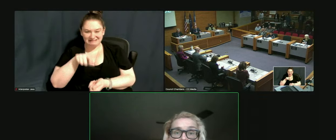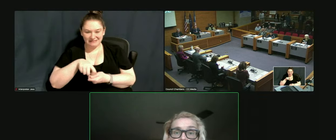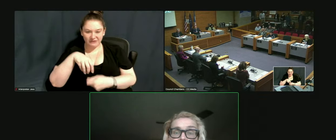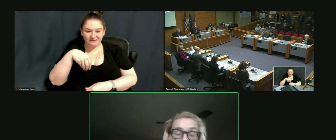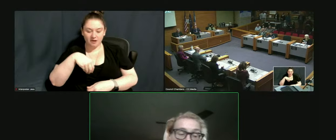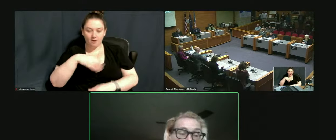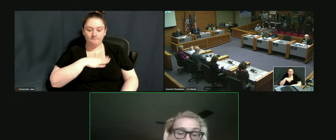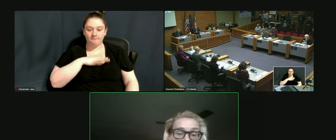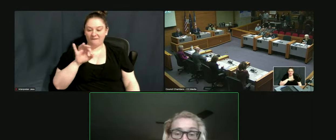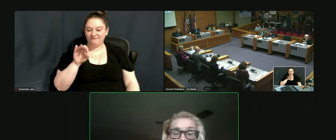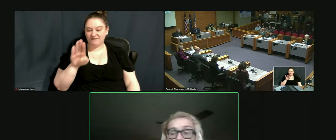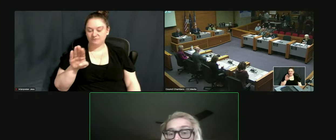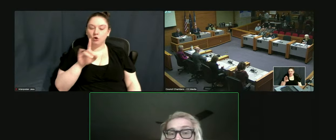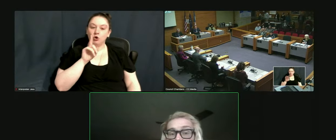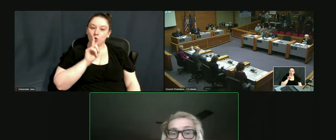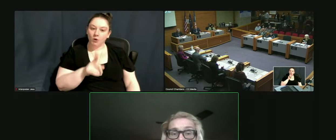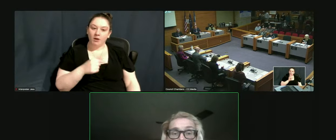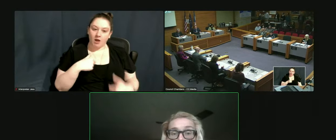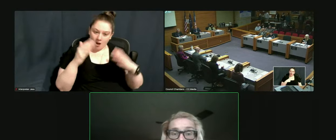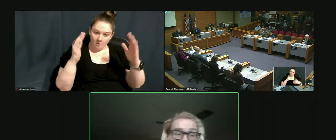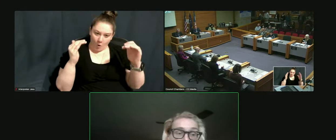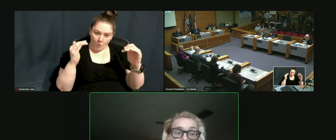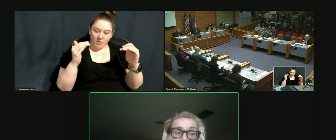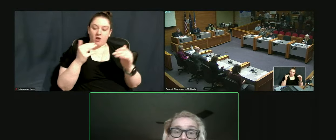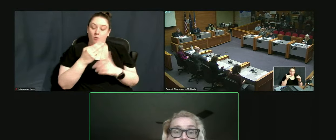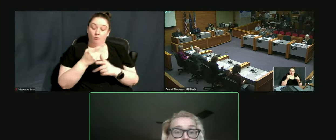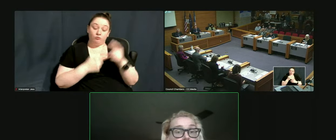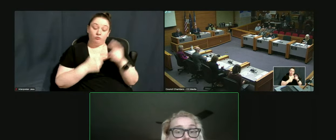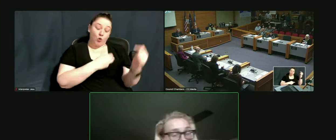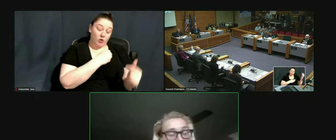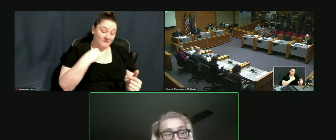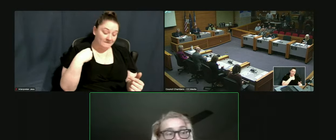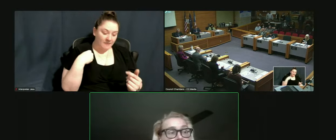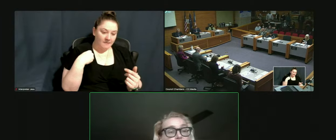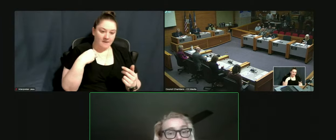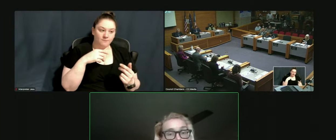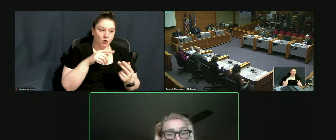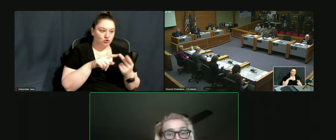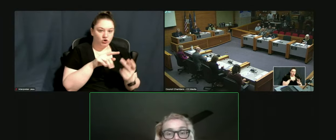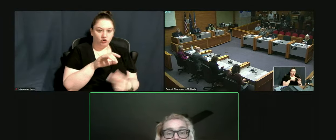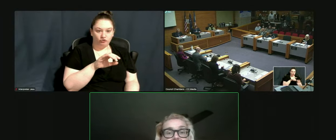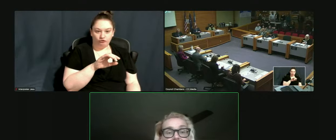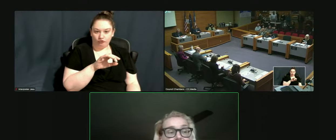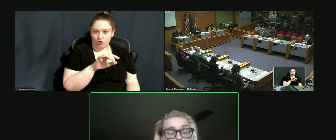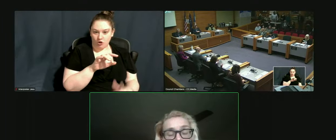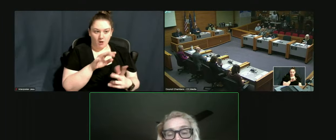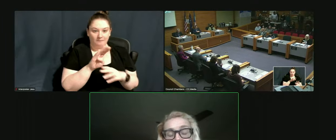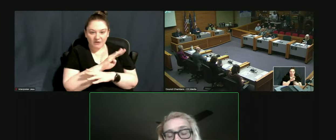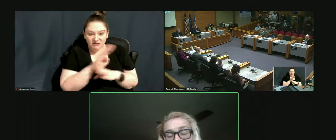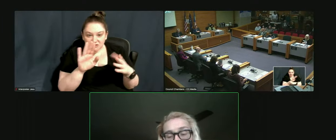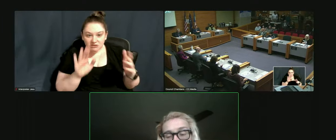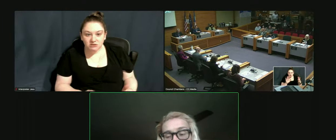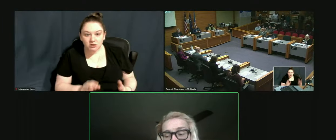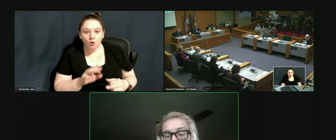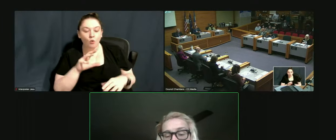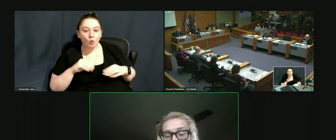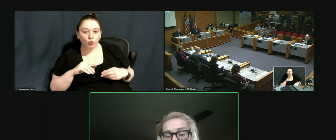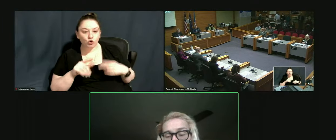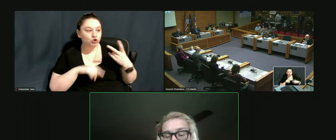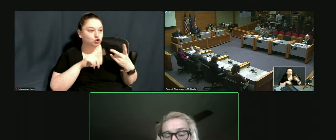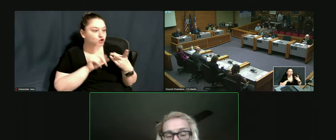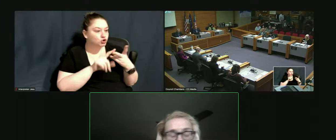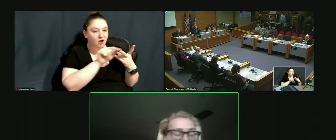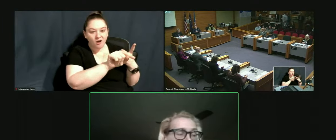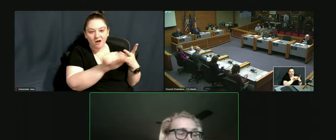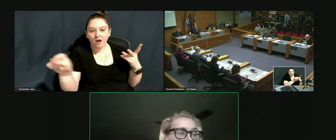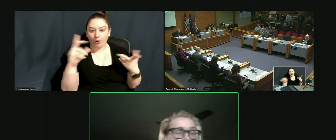South Salem, the South Salem residents and business owners, all of whom would qualify as members of our neighborhood